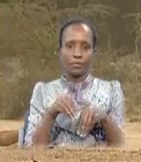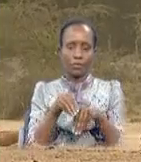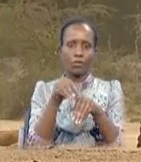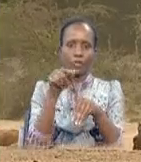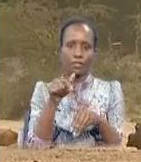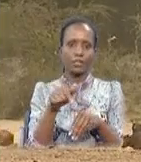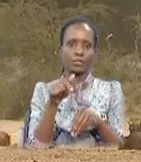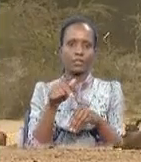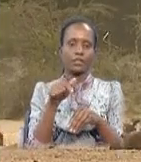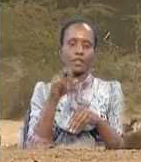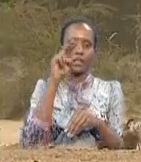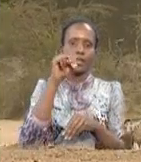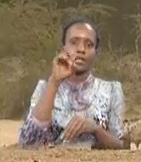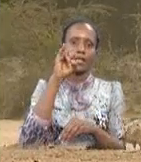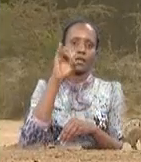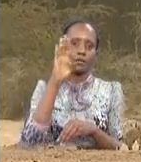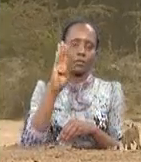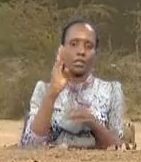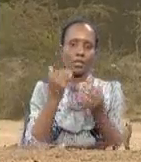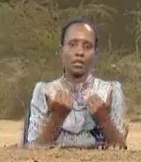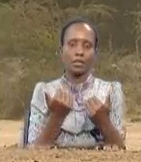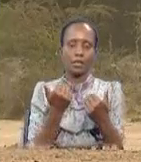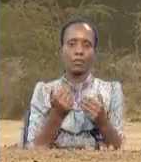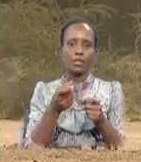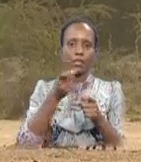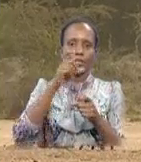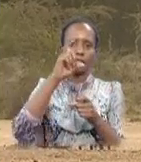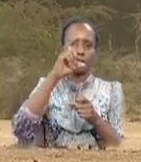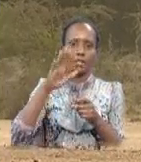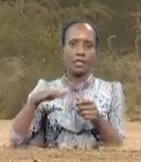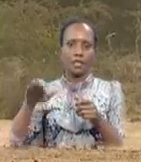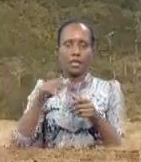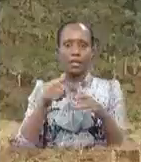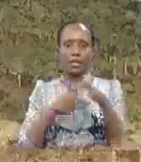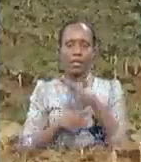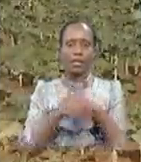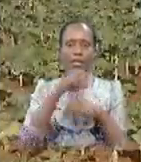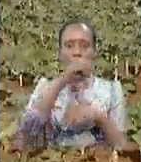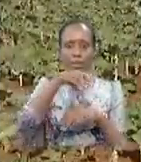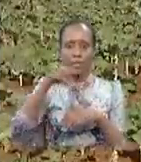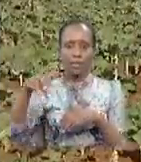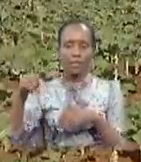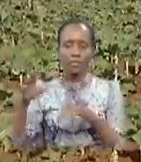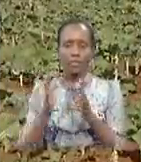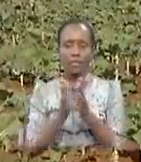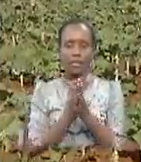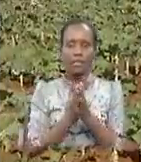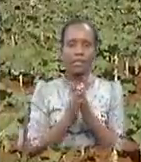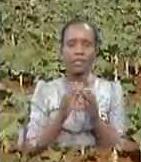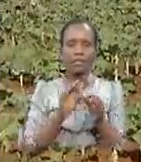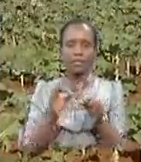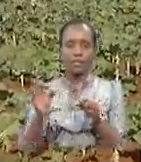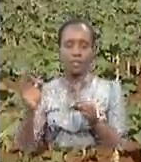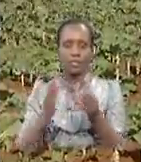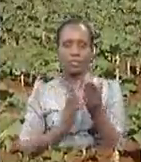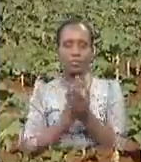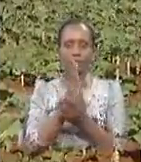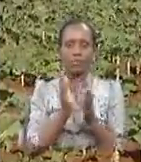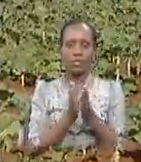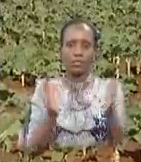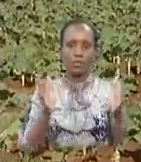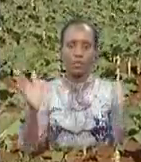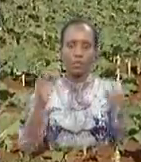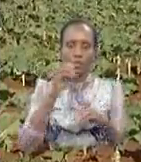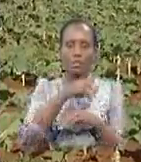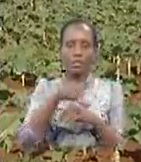In line with this, the National Irrigation Board is currently increasing area under irrigation and drainage through the expanded irrigation